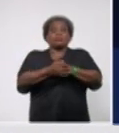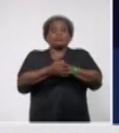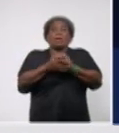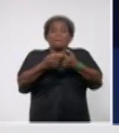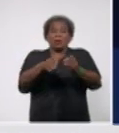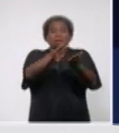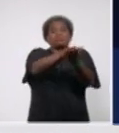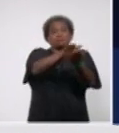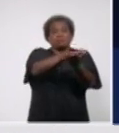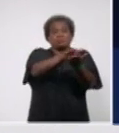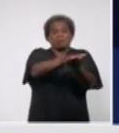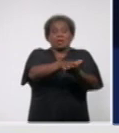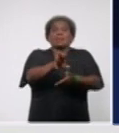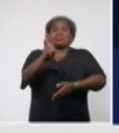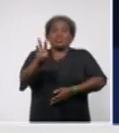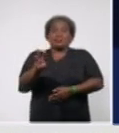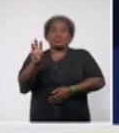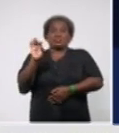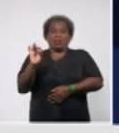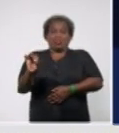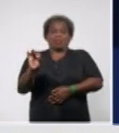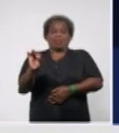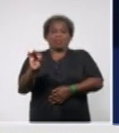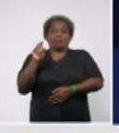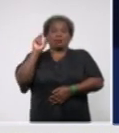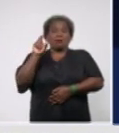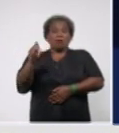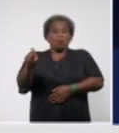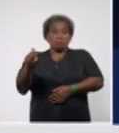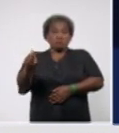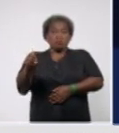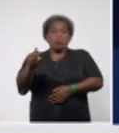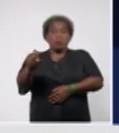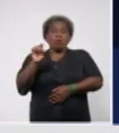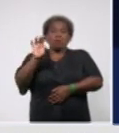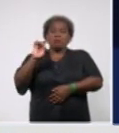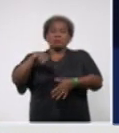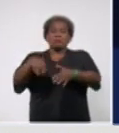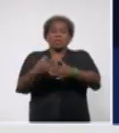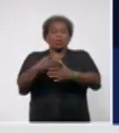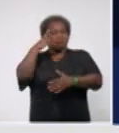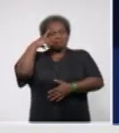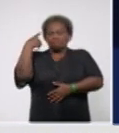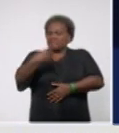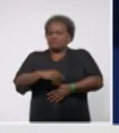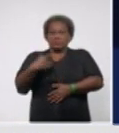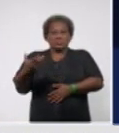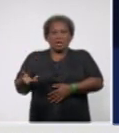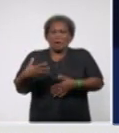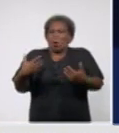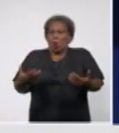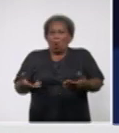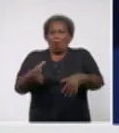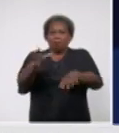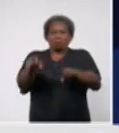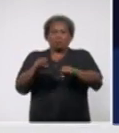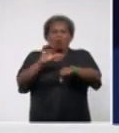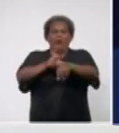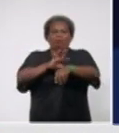Yesterday, one person to have tested positive for the virus contracted it abroad, for a total